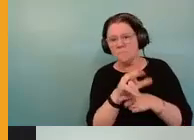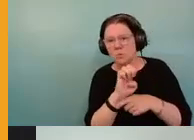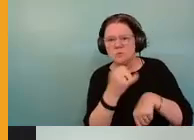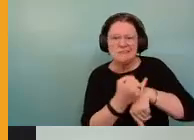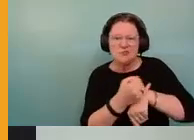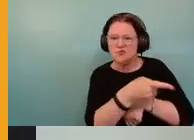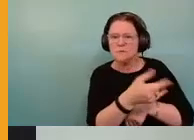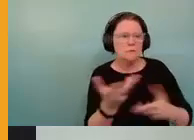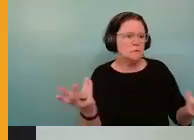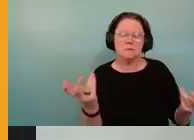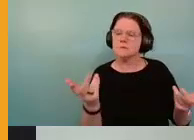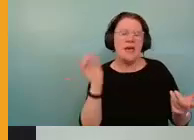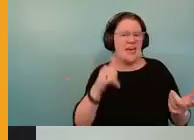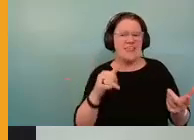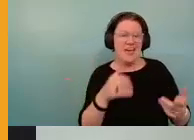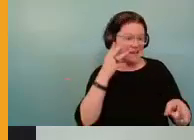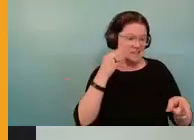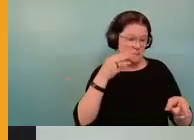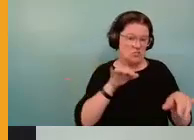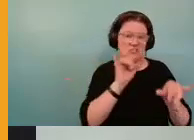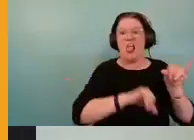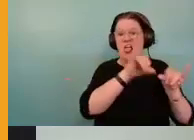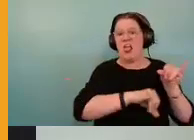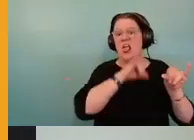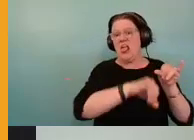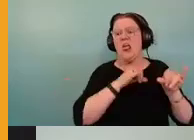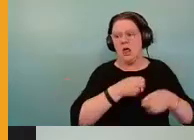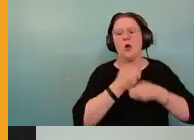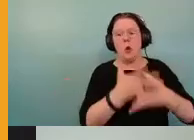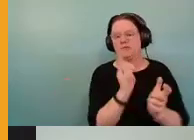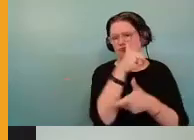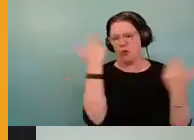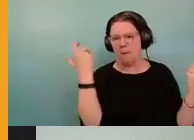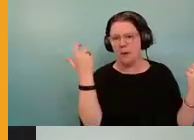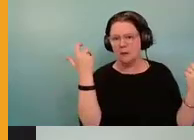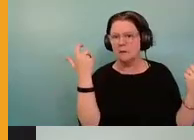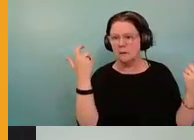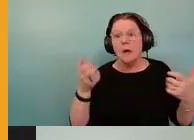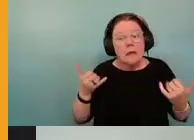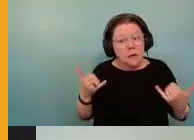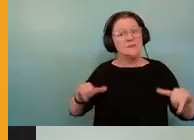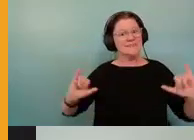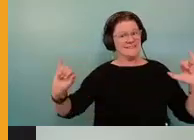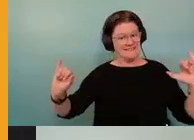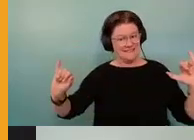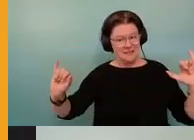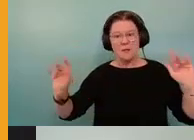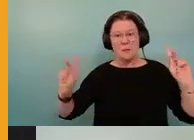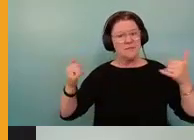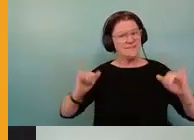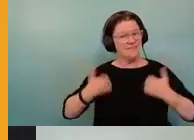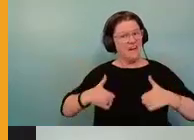that institutionalization certainly caused a lot of trauma. And we still have a lot of those individuals in our